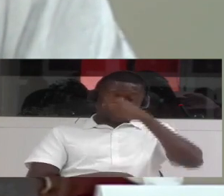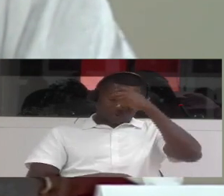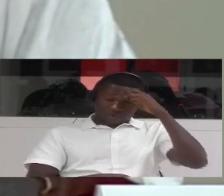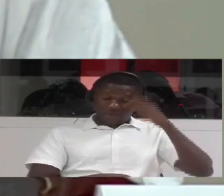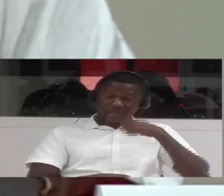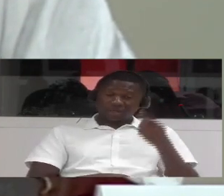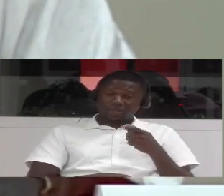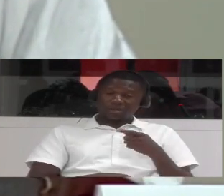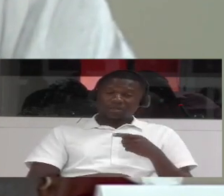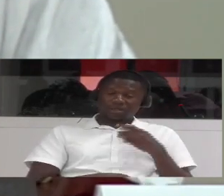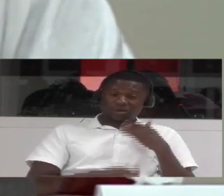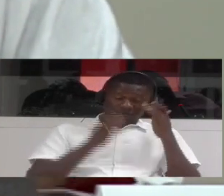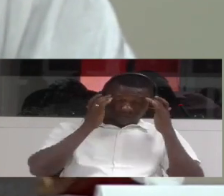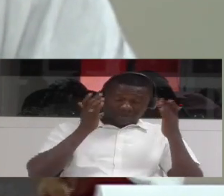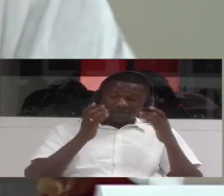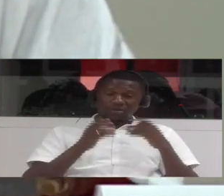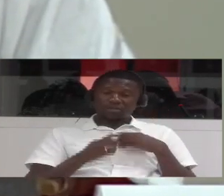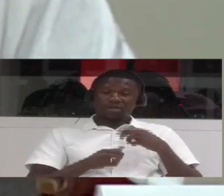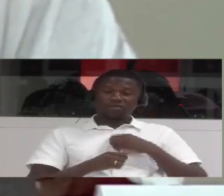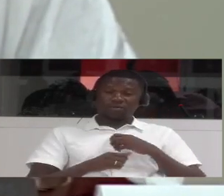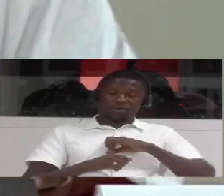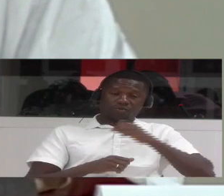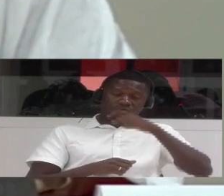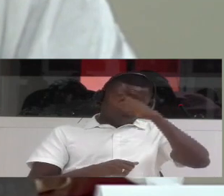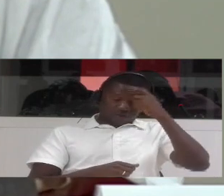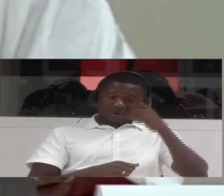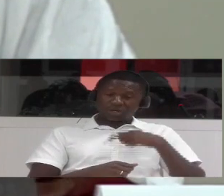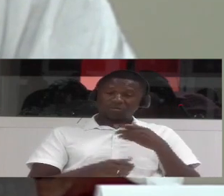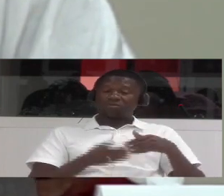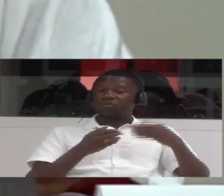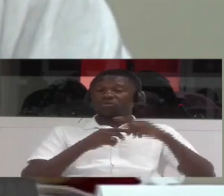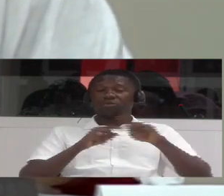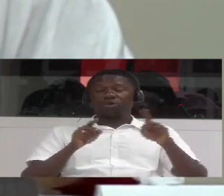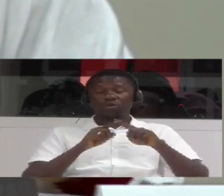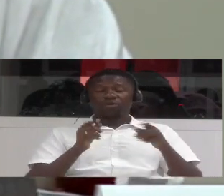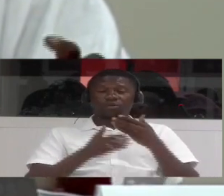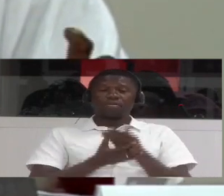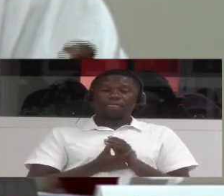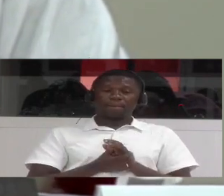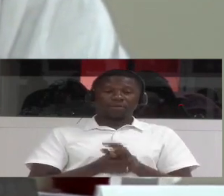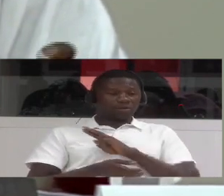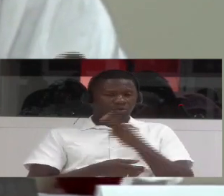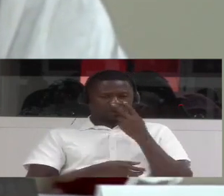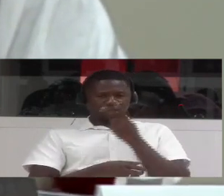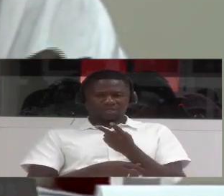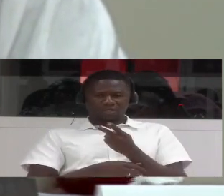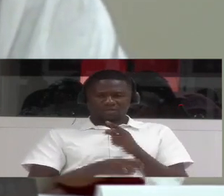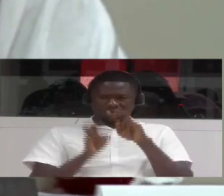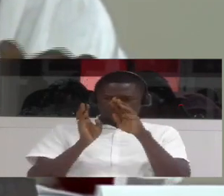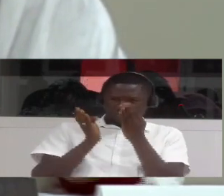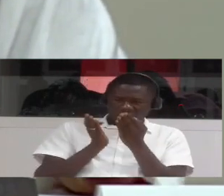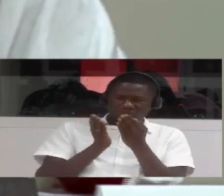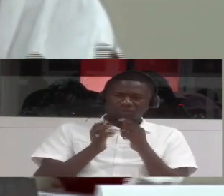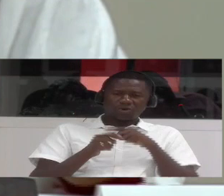the ethical need for their performance, and so on. I haven't seen columns on